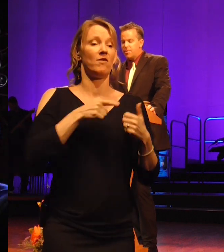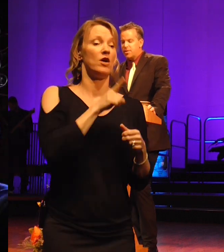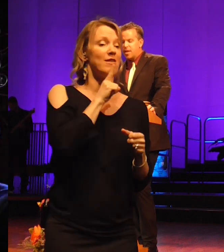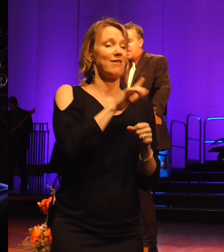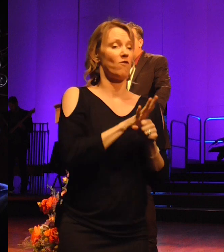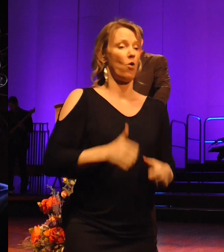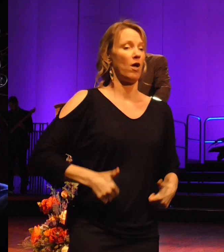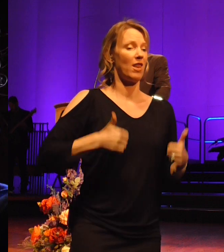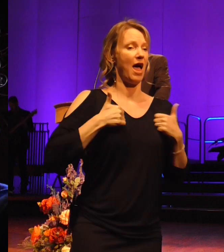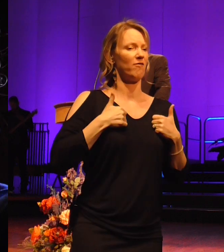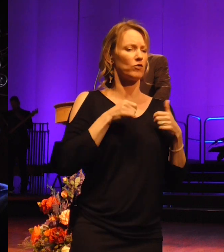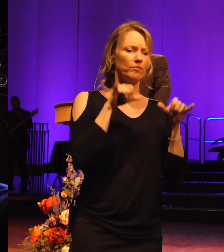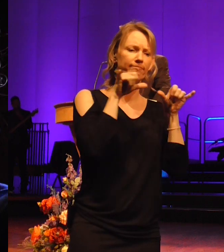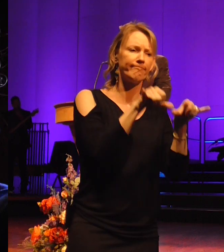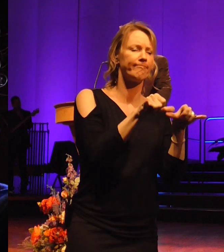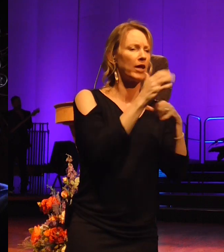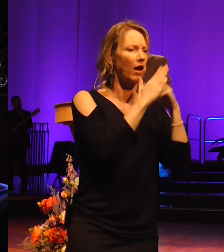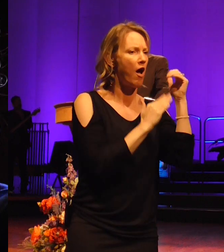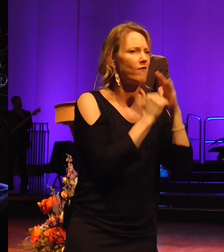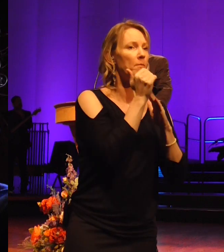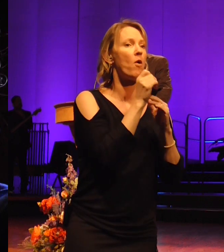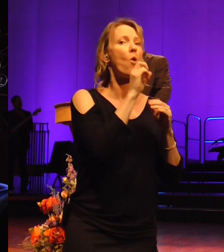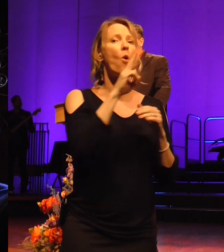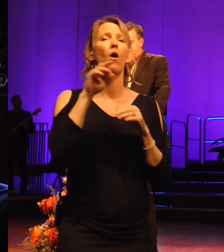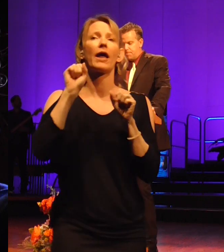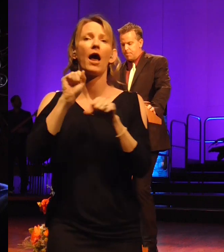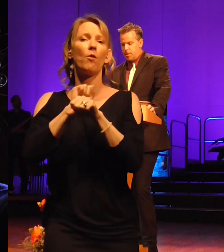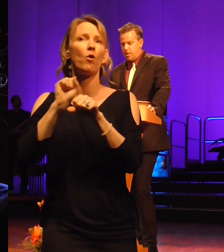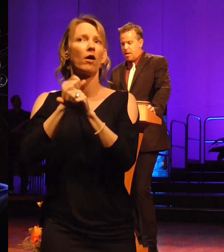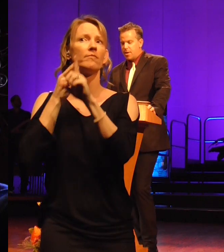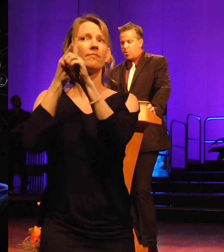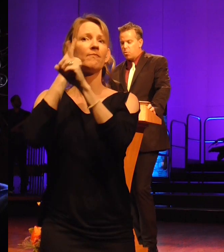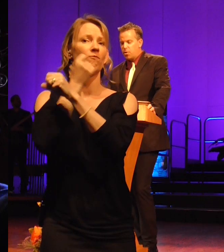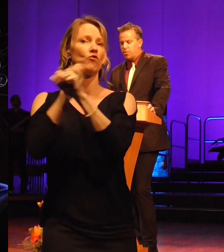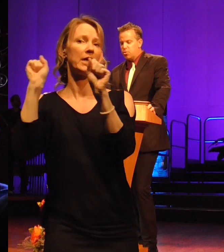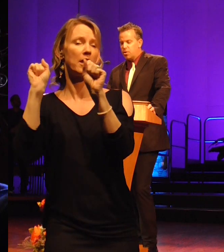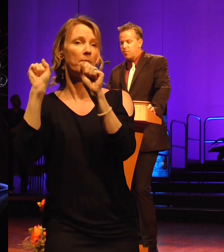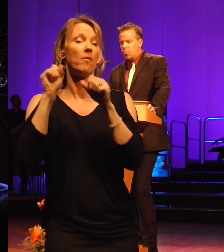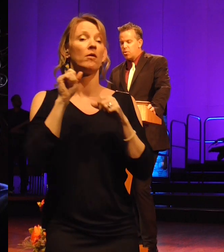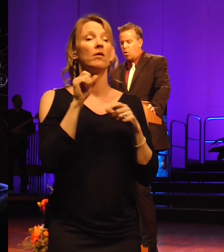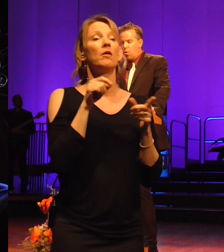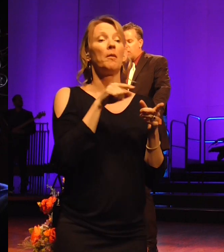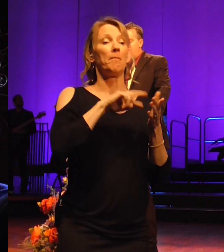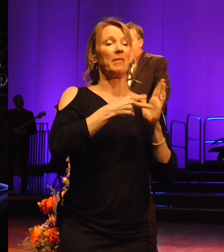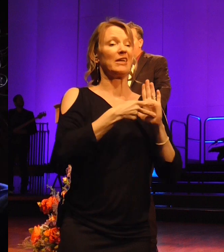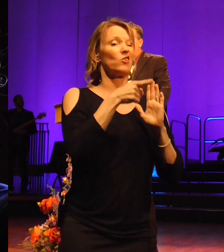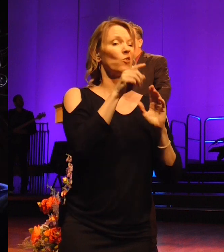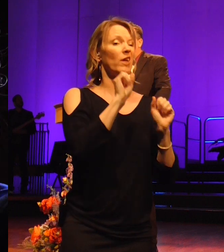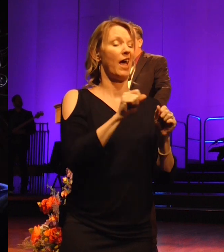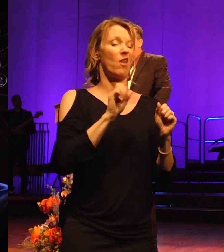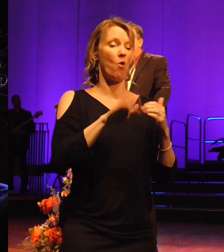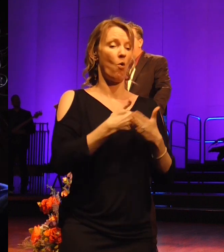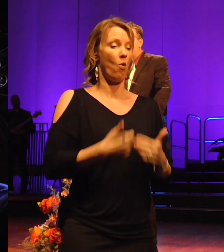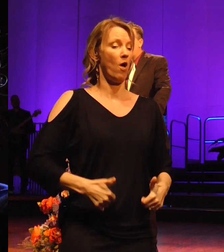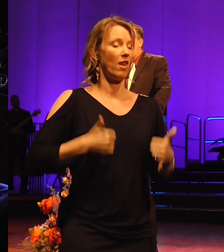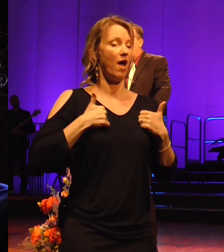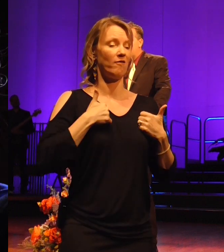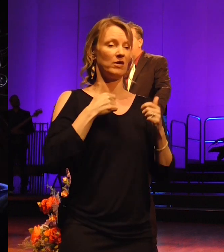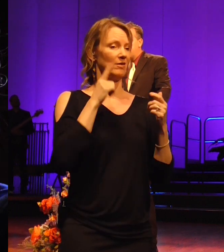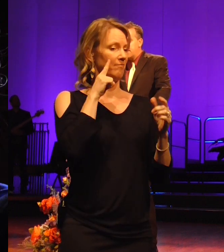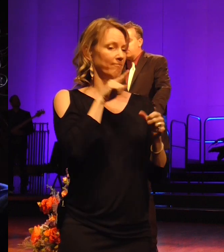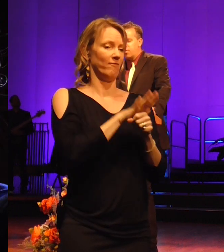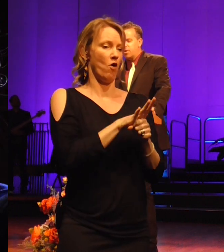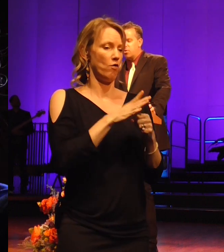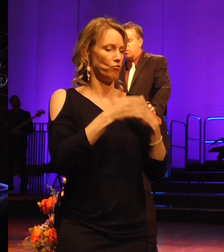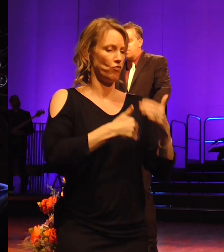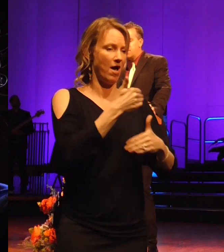You can devote your life to staying in your comfort zone, or you can work on your freedom. In other words, you can devote your whole life to the process of